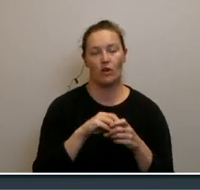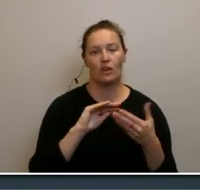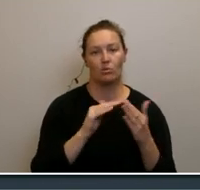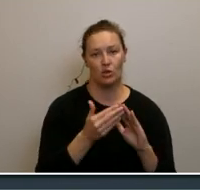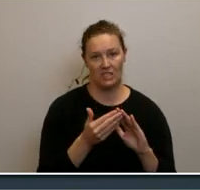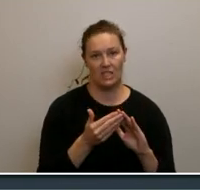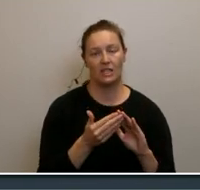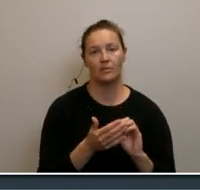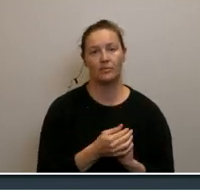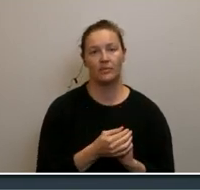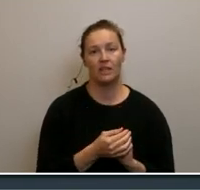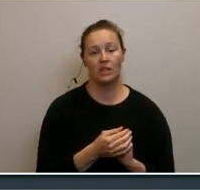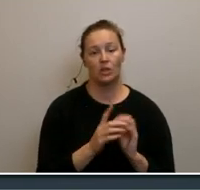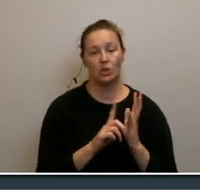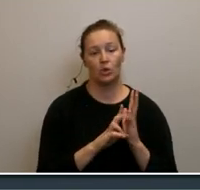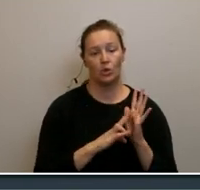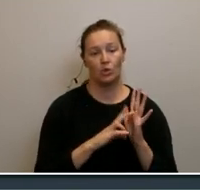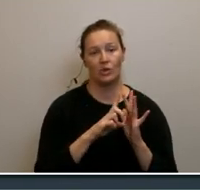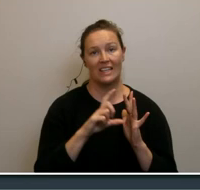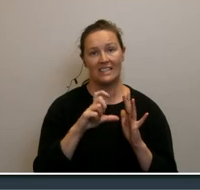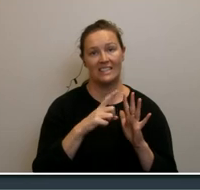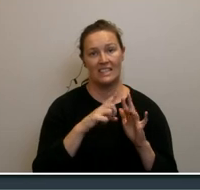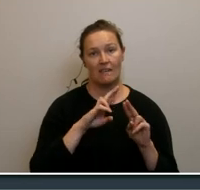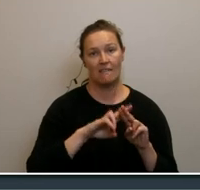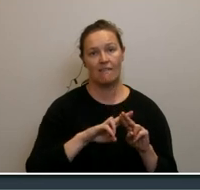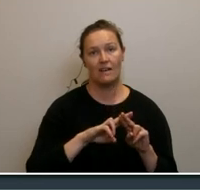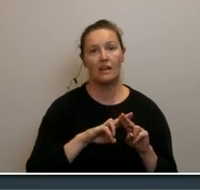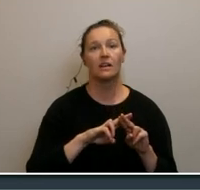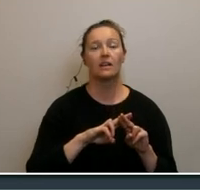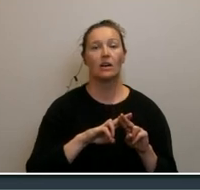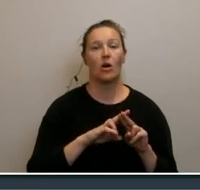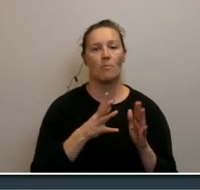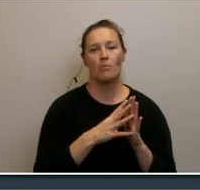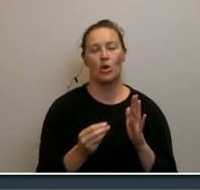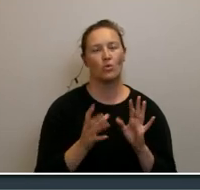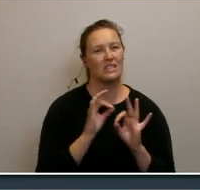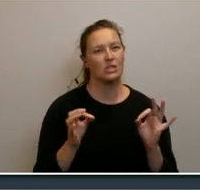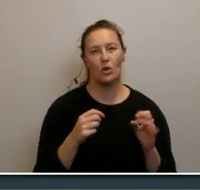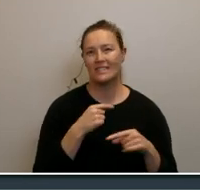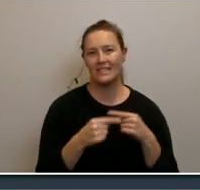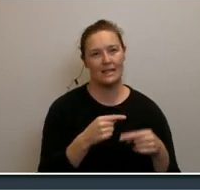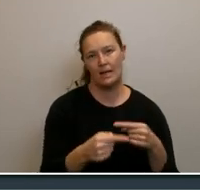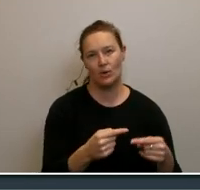community. The UNICEF model hasn't been that sustainable, which is